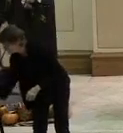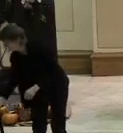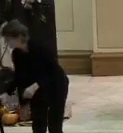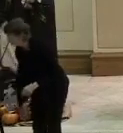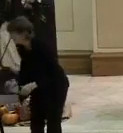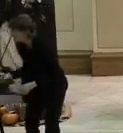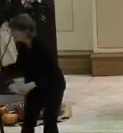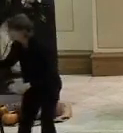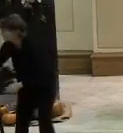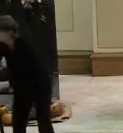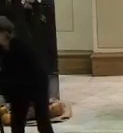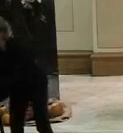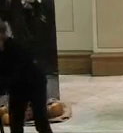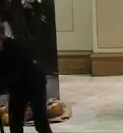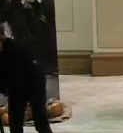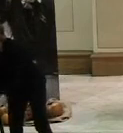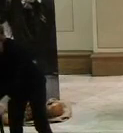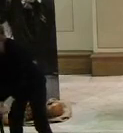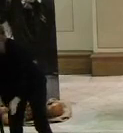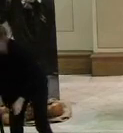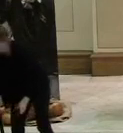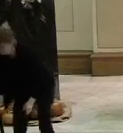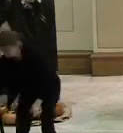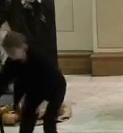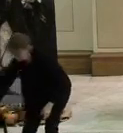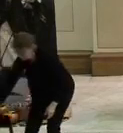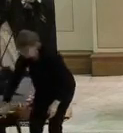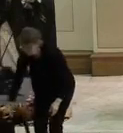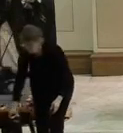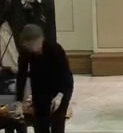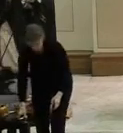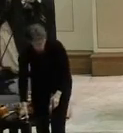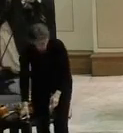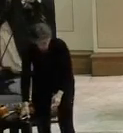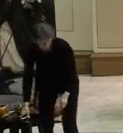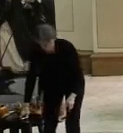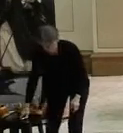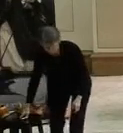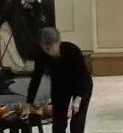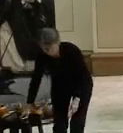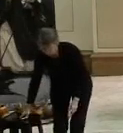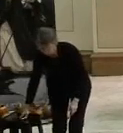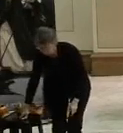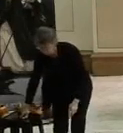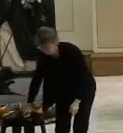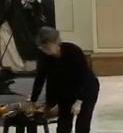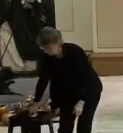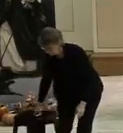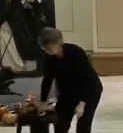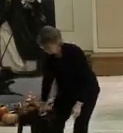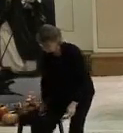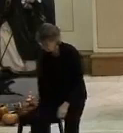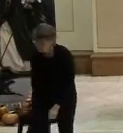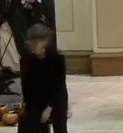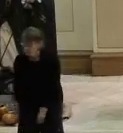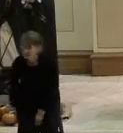highest. We'll pray and we'll offer up the first Eucharistic prayer, the ancient prayer of the Church.